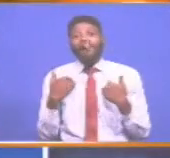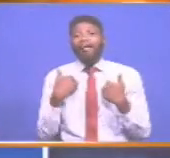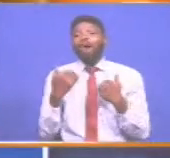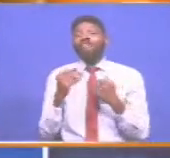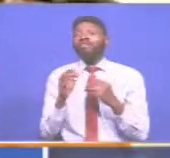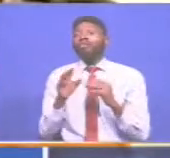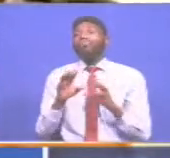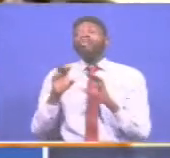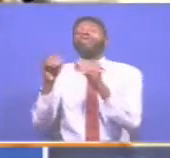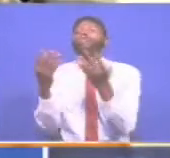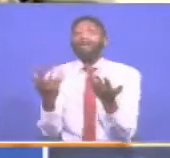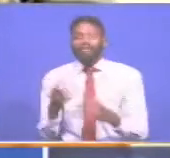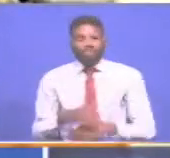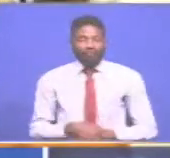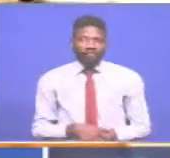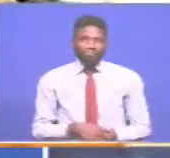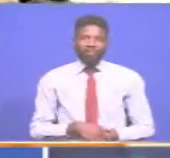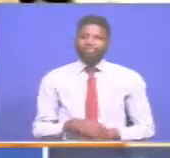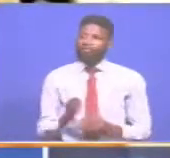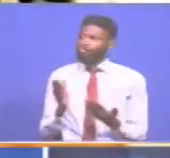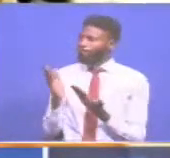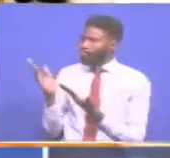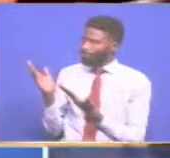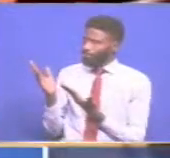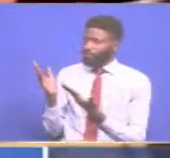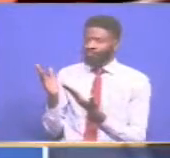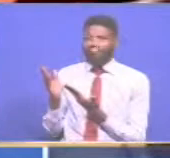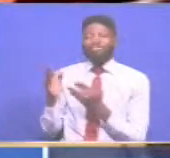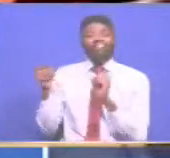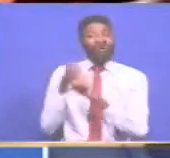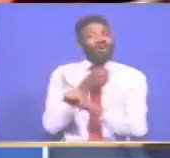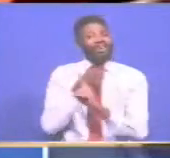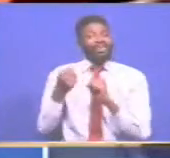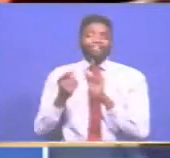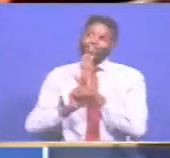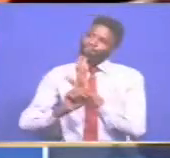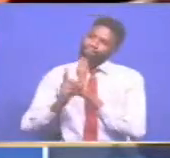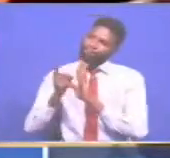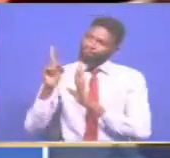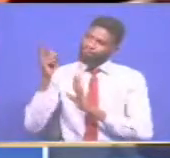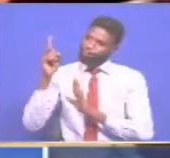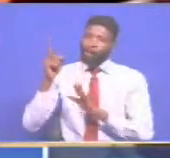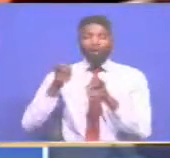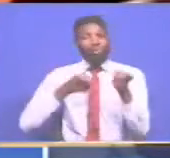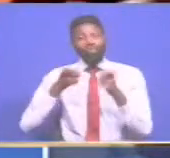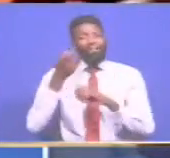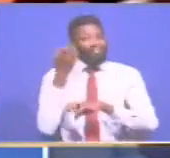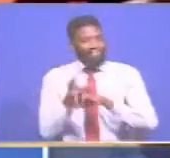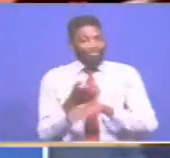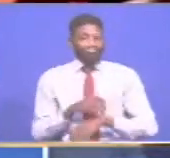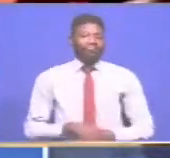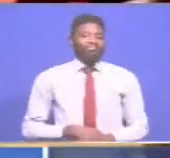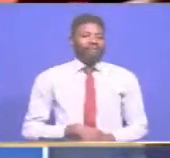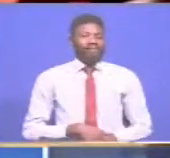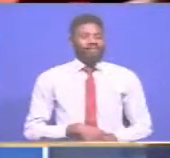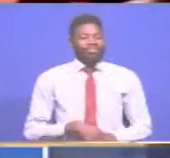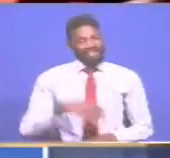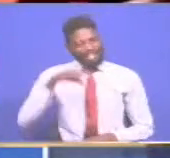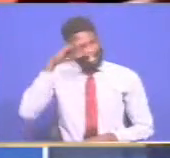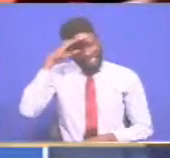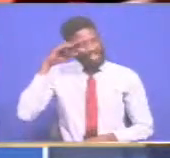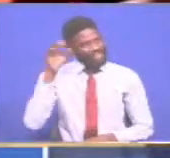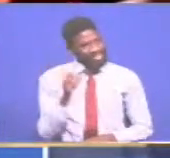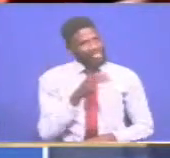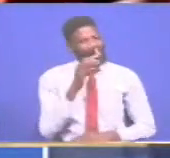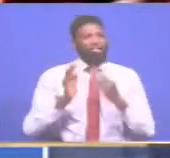one another in the county appear to be spiraling out of control. Ni pombe imekuwa imezidi sana ama ni nini? Sababu kiini cha maneno